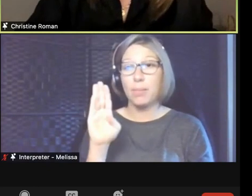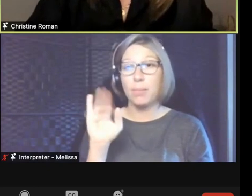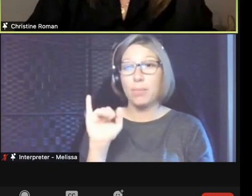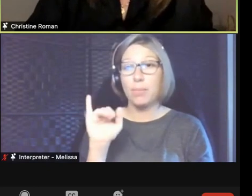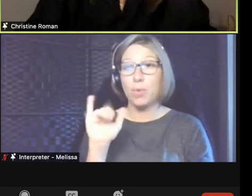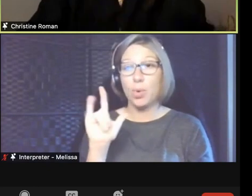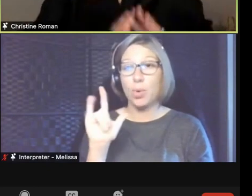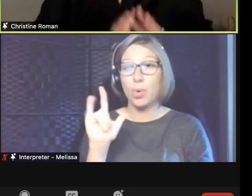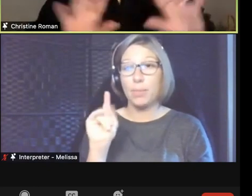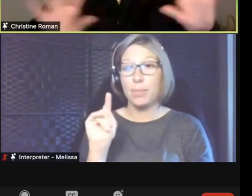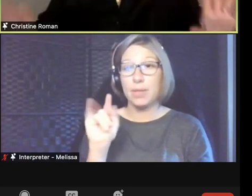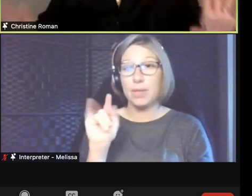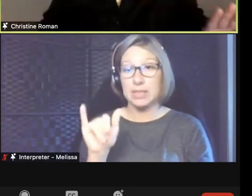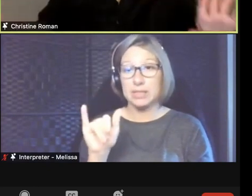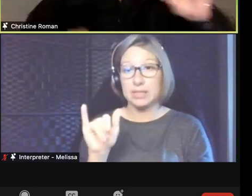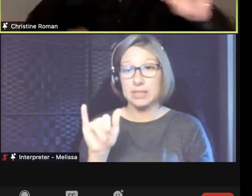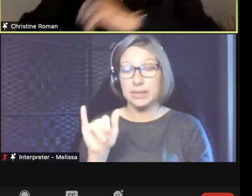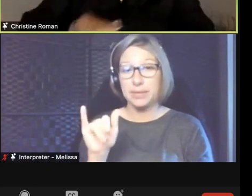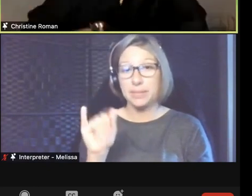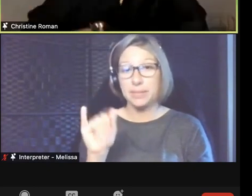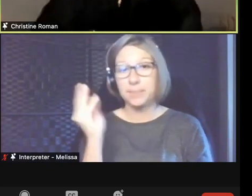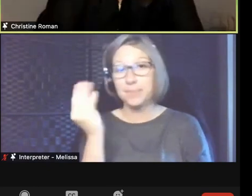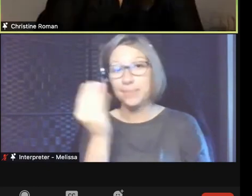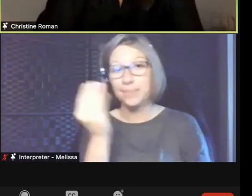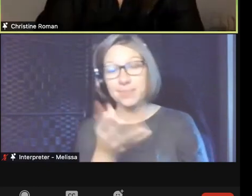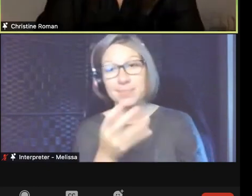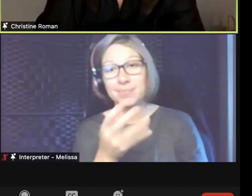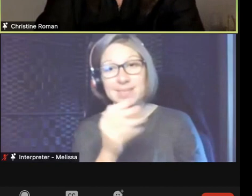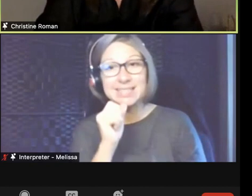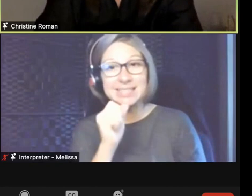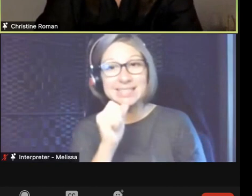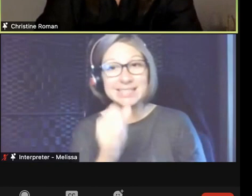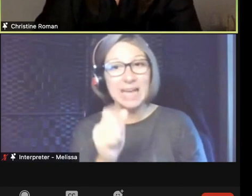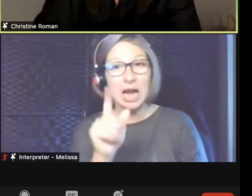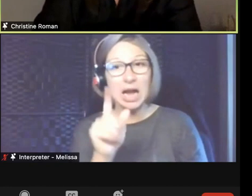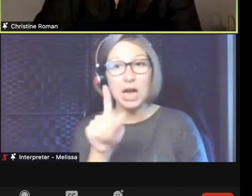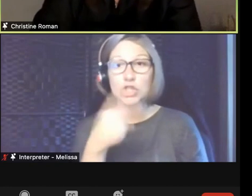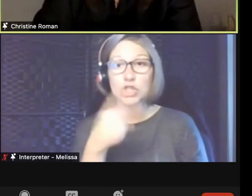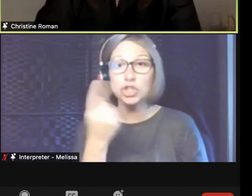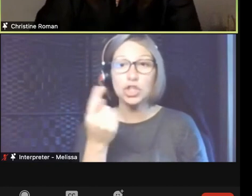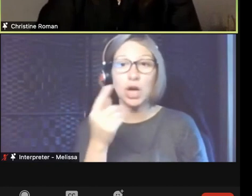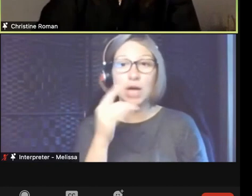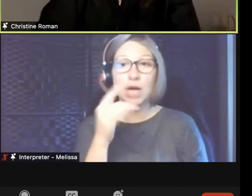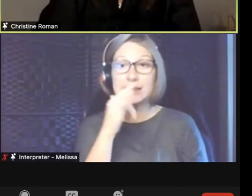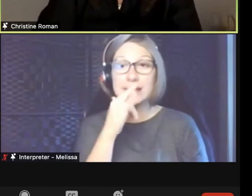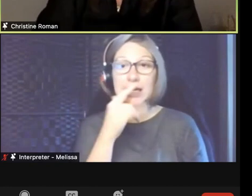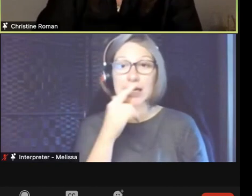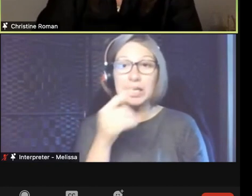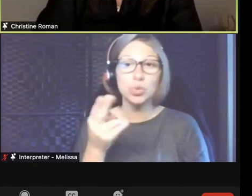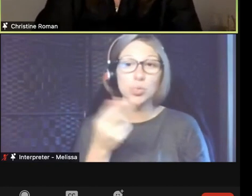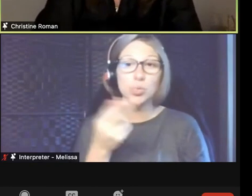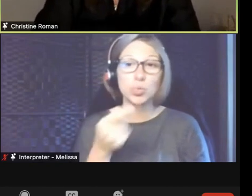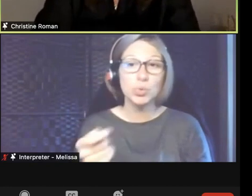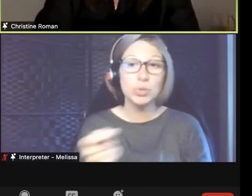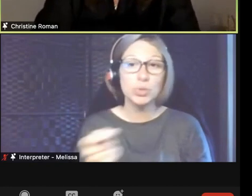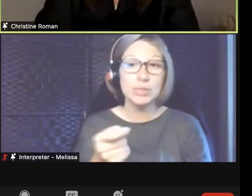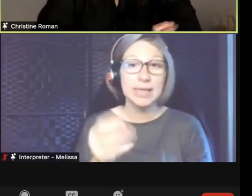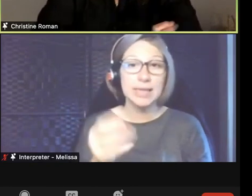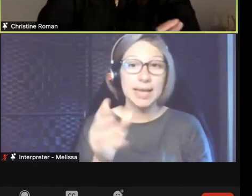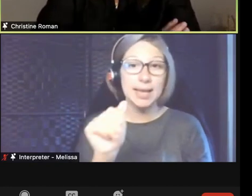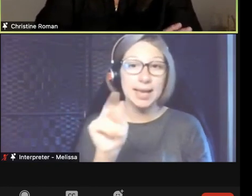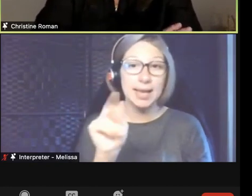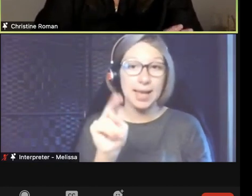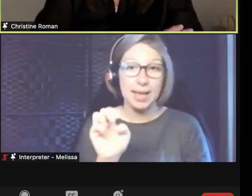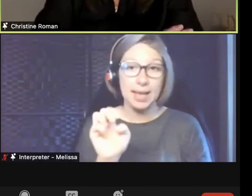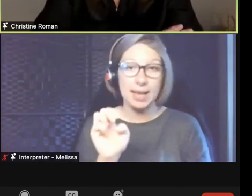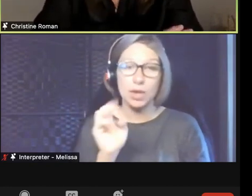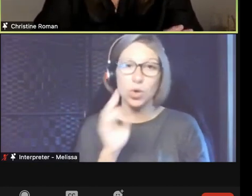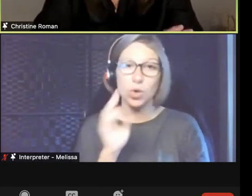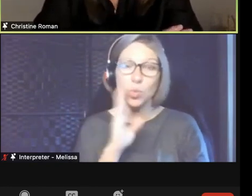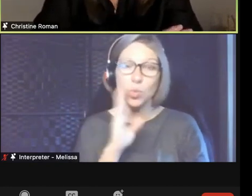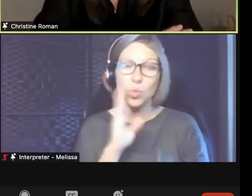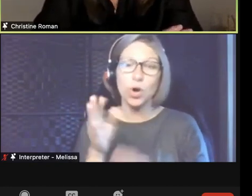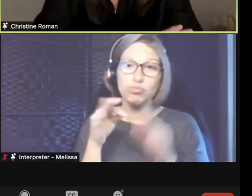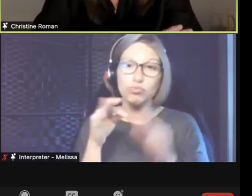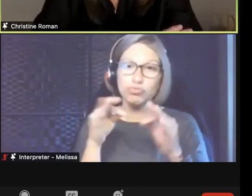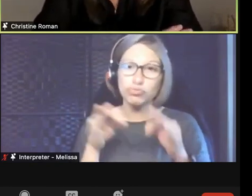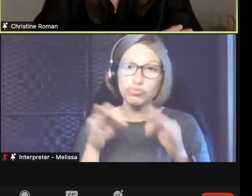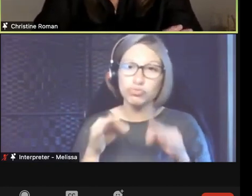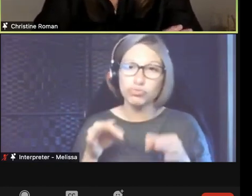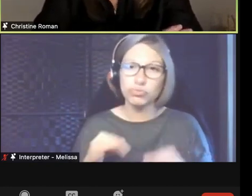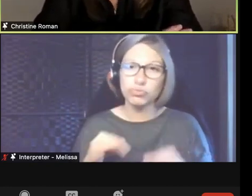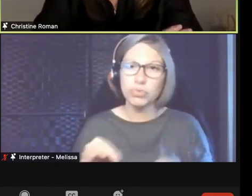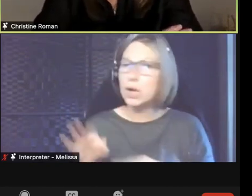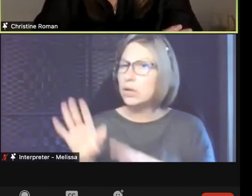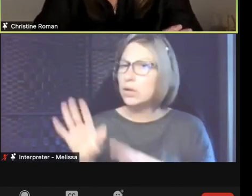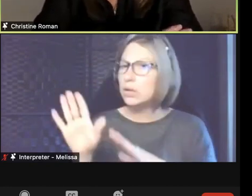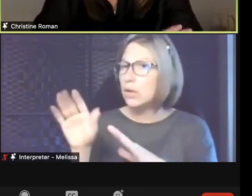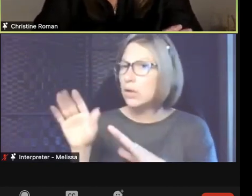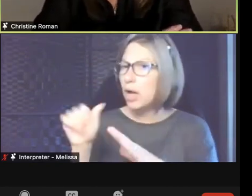going to talk a lot about children with really complex needs. All right, so novelty is attention directed to the most. Was there another question? I'm